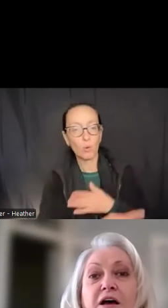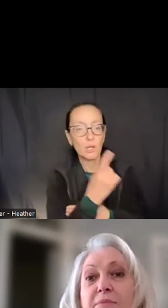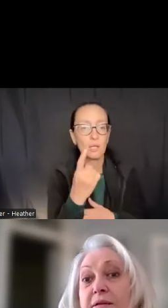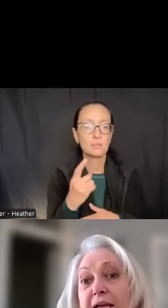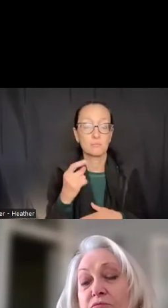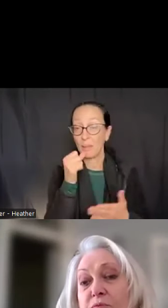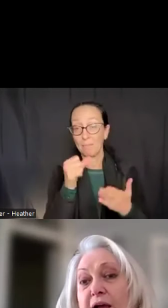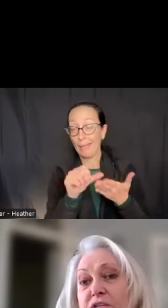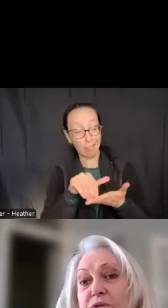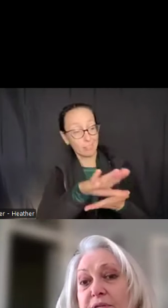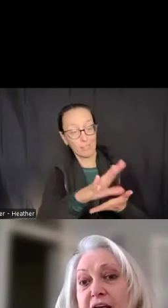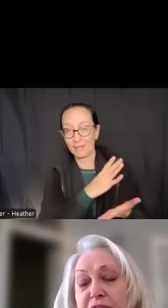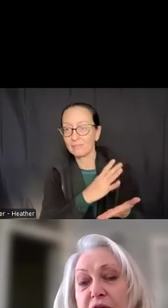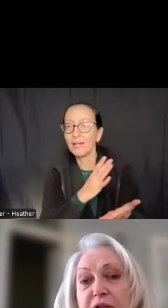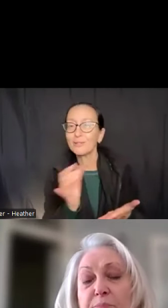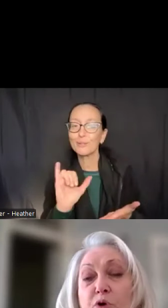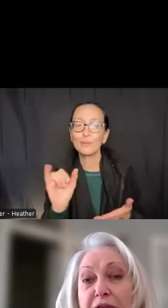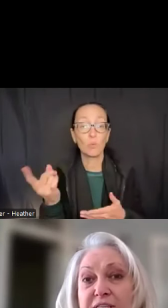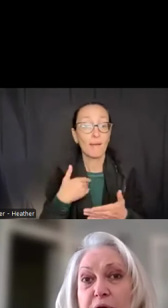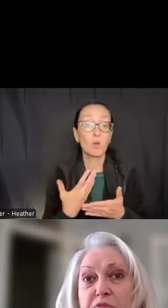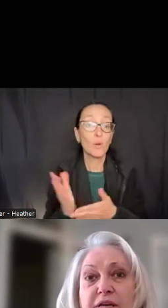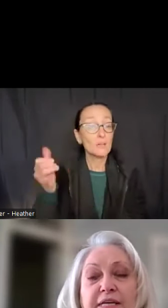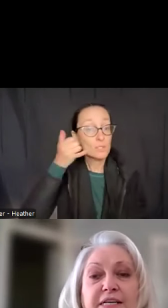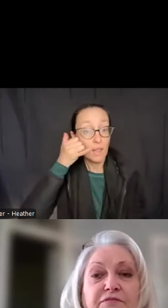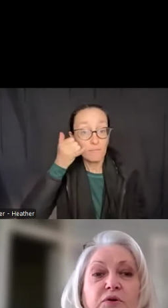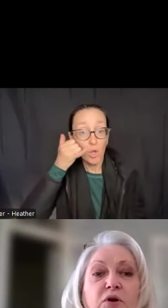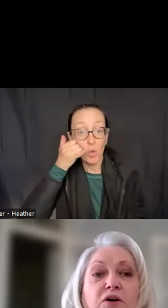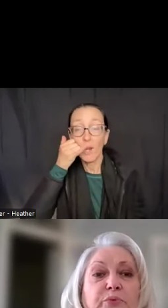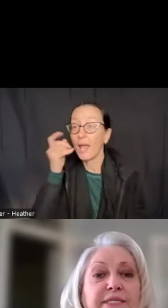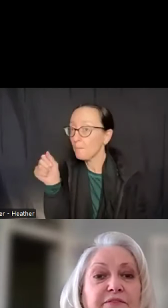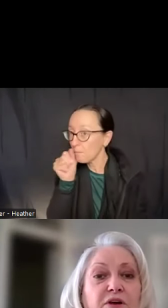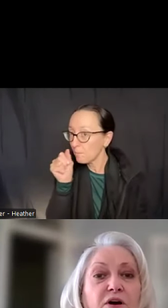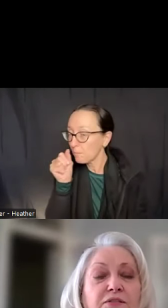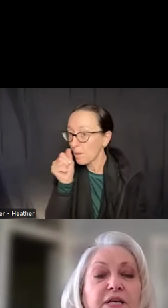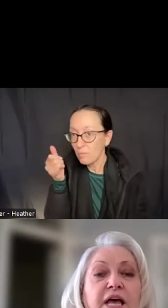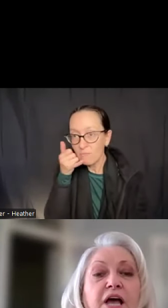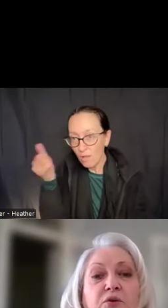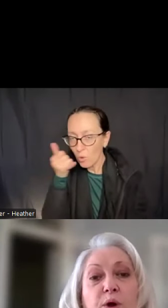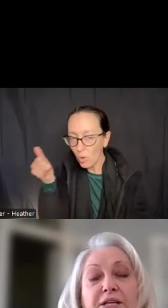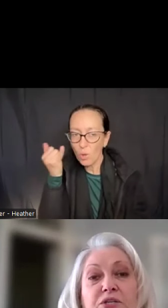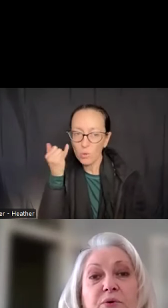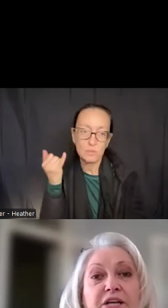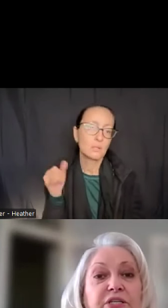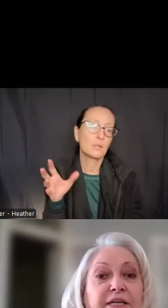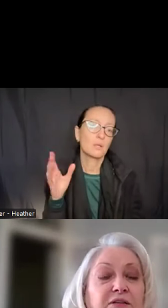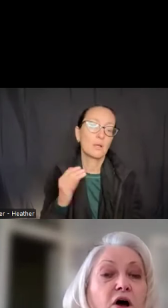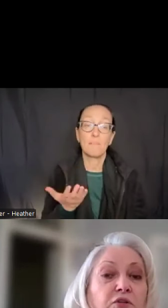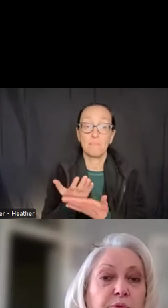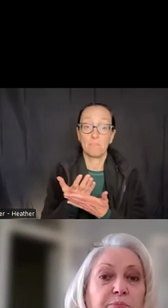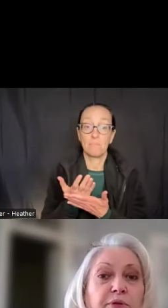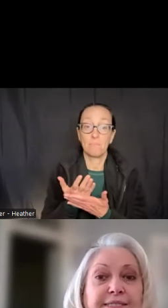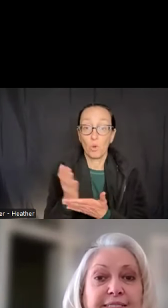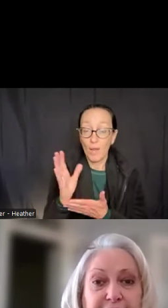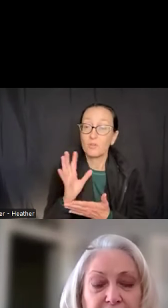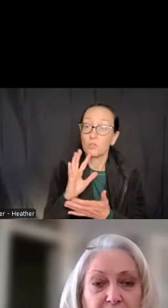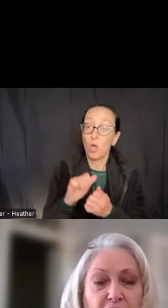fine. The right to a telephone and privacy while you're making telephone calls or receiving calls. The right to actually talk